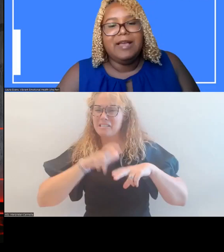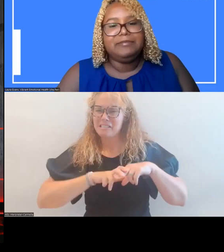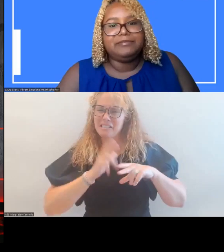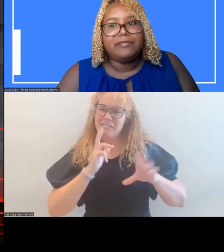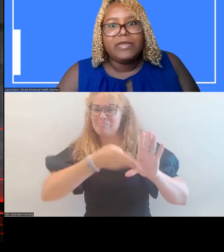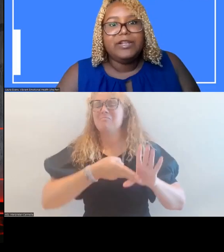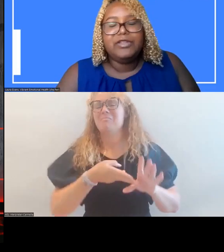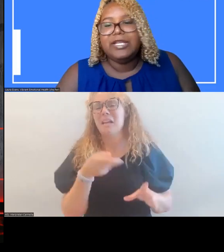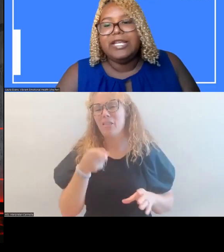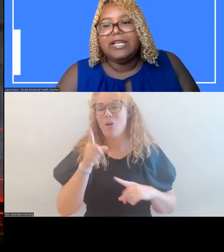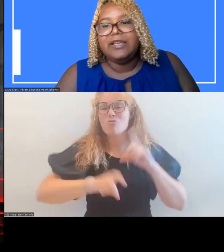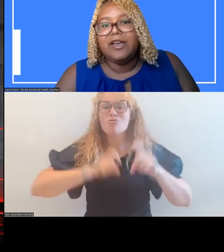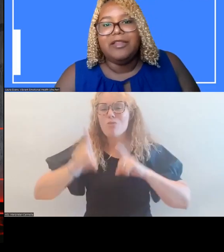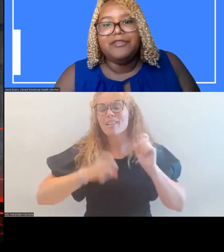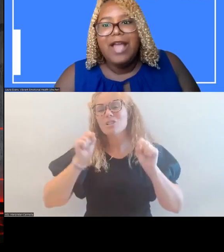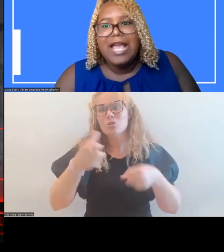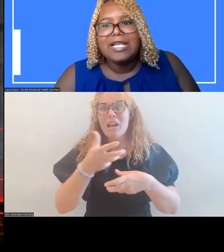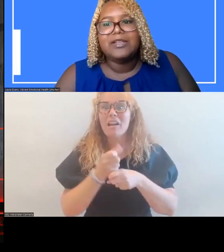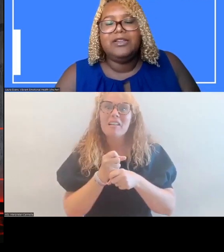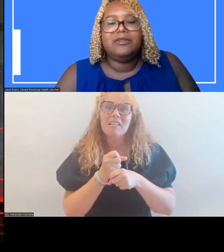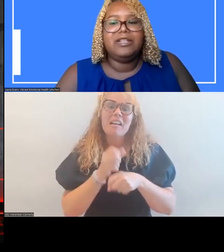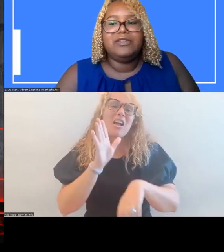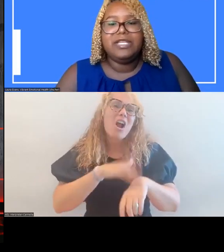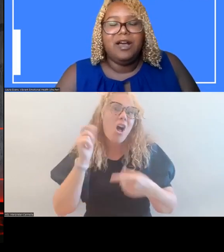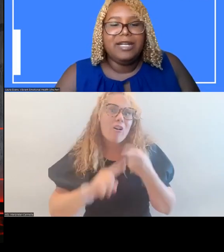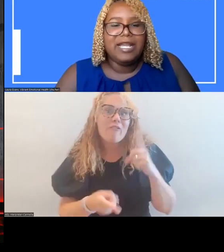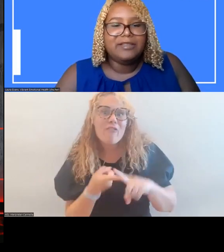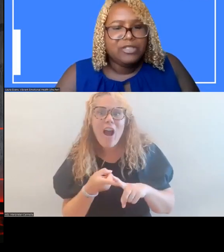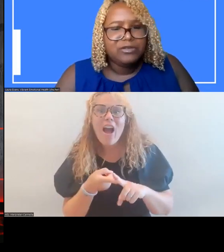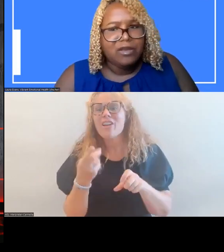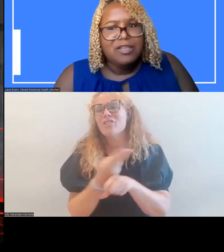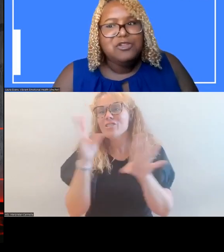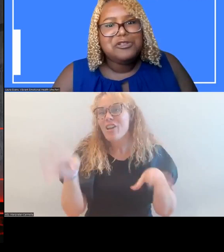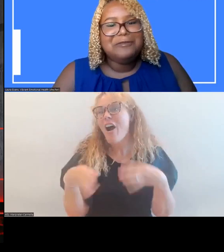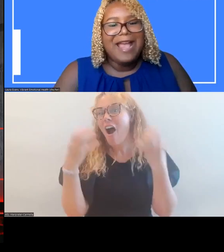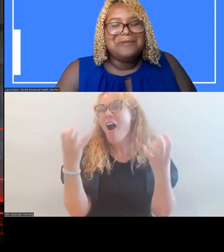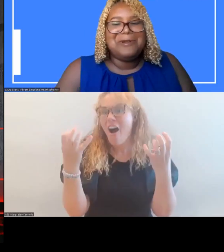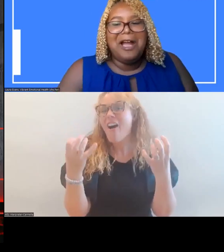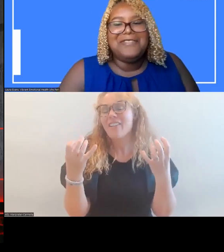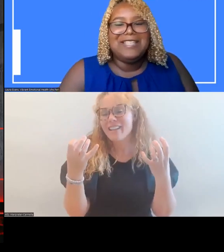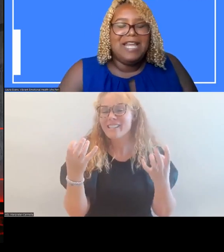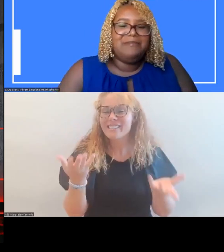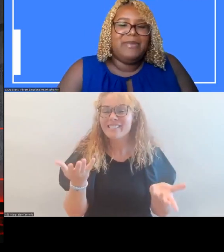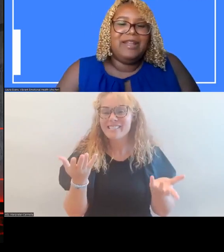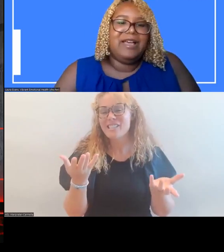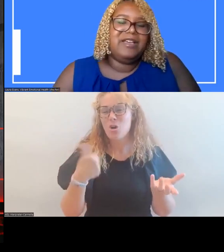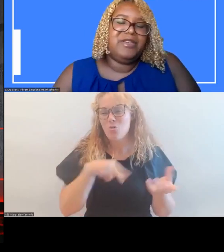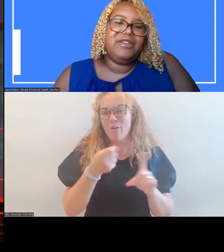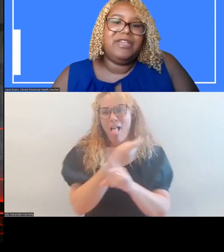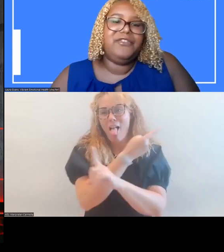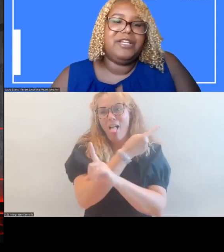questions, you know, you can get a call a friend, you can use the audience, which is usually right. We were off this time,